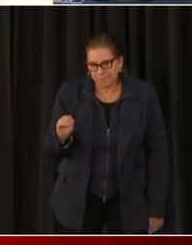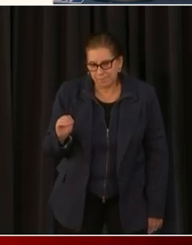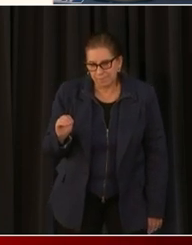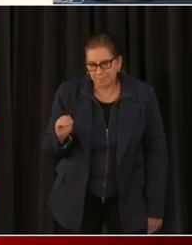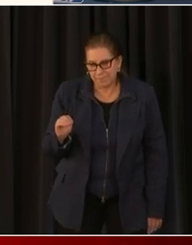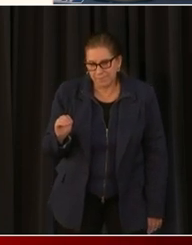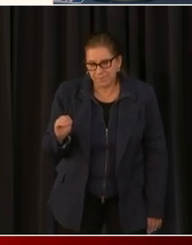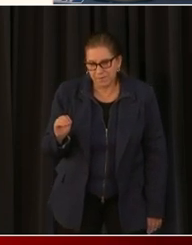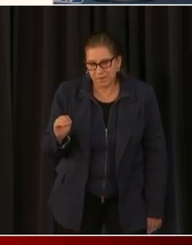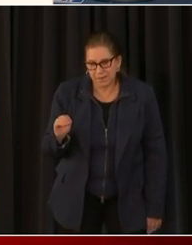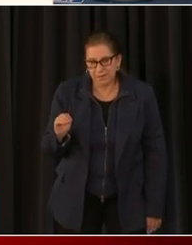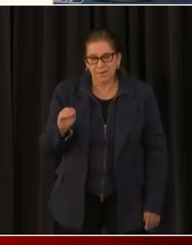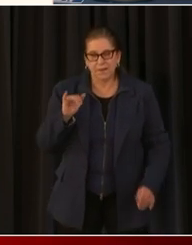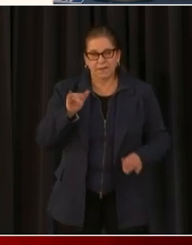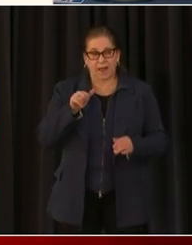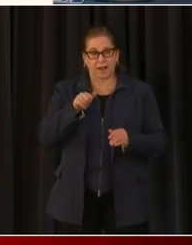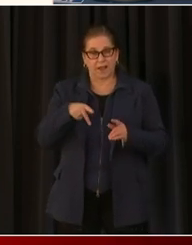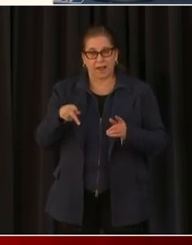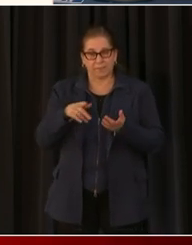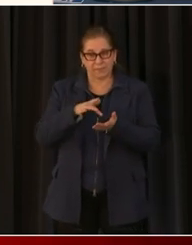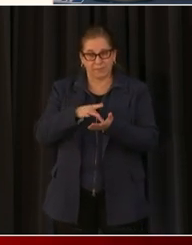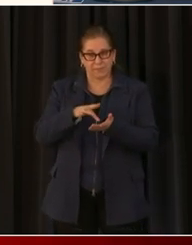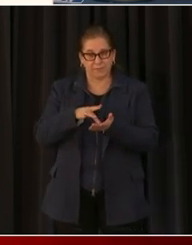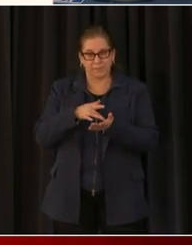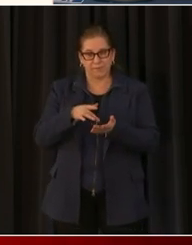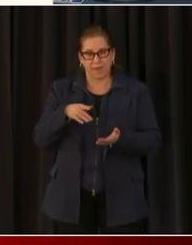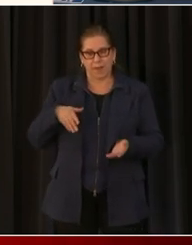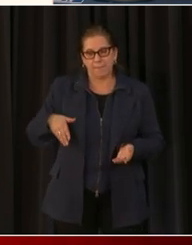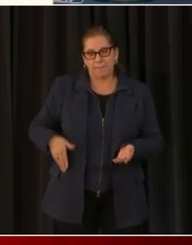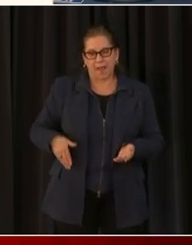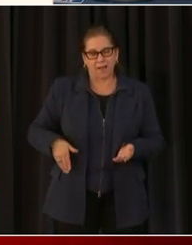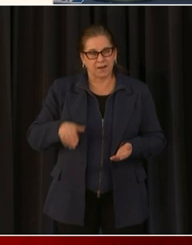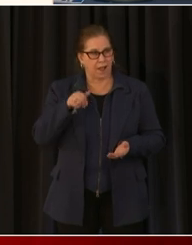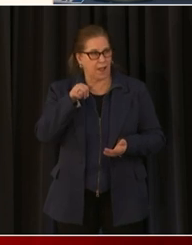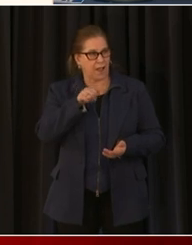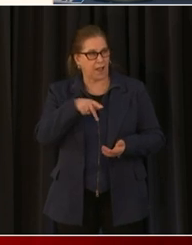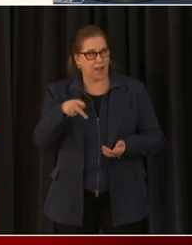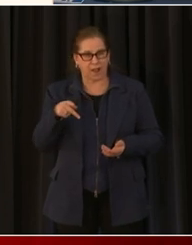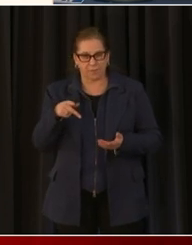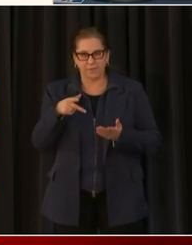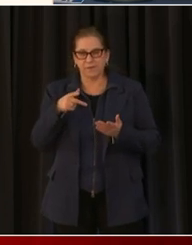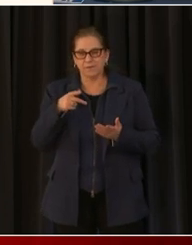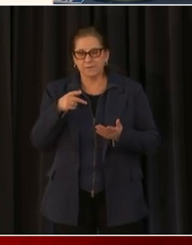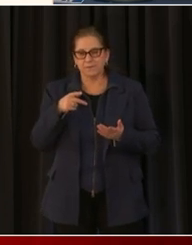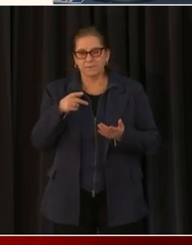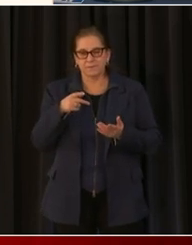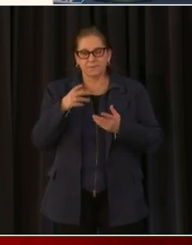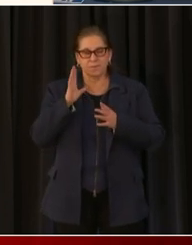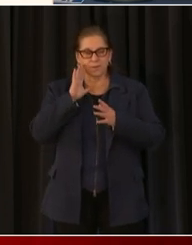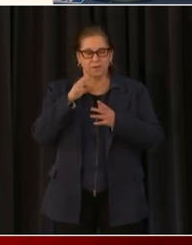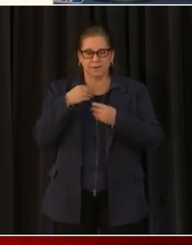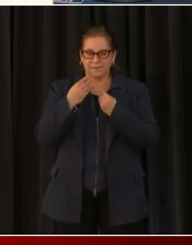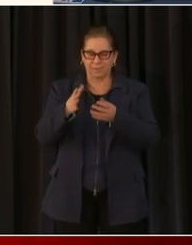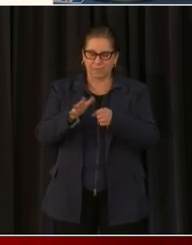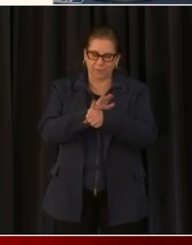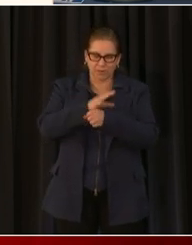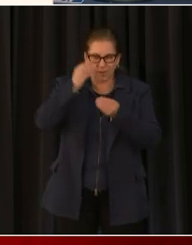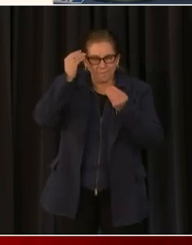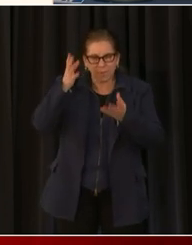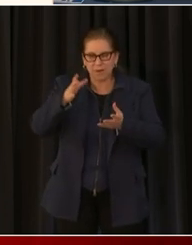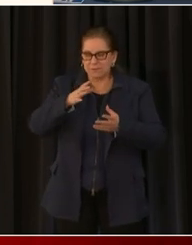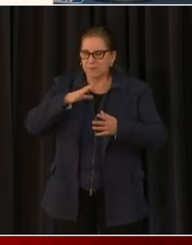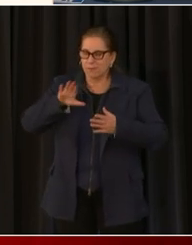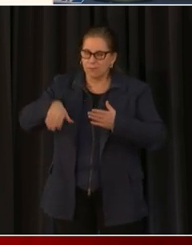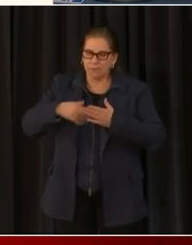very detailed information on the school's allocation, which includes a narrative that compares a year-over-year analysis of the